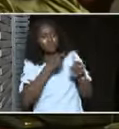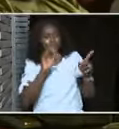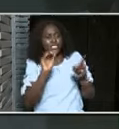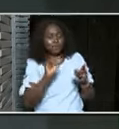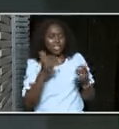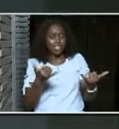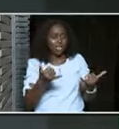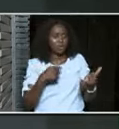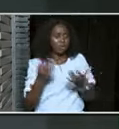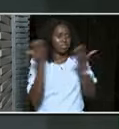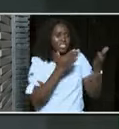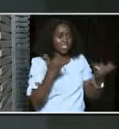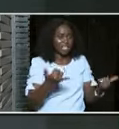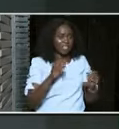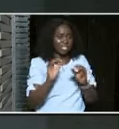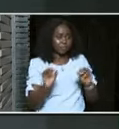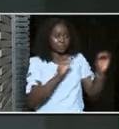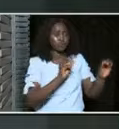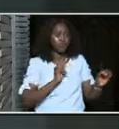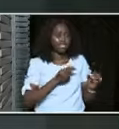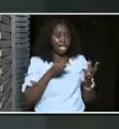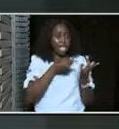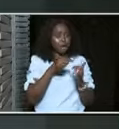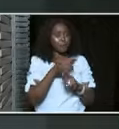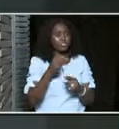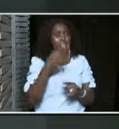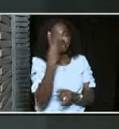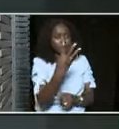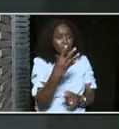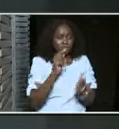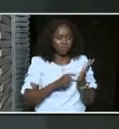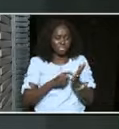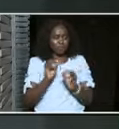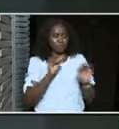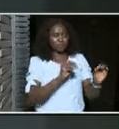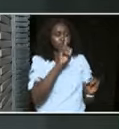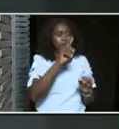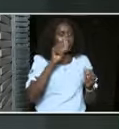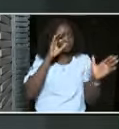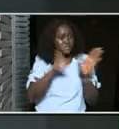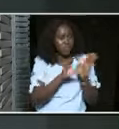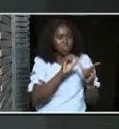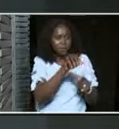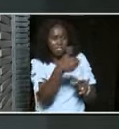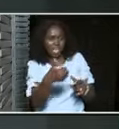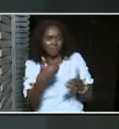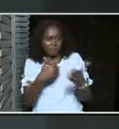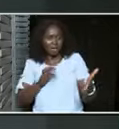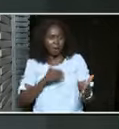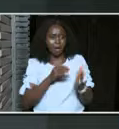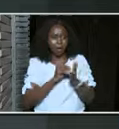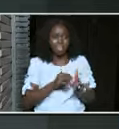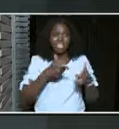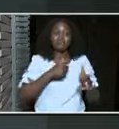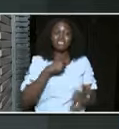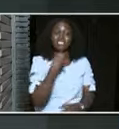they are putting us among the four. Sometimes they put one picture or the other before our own. Let me tell you, just for